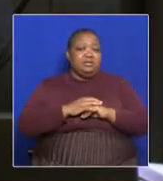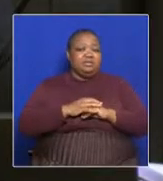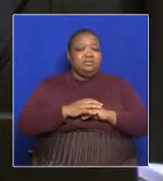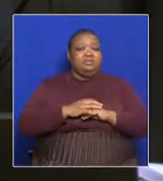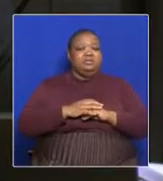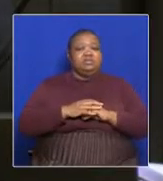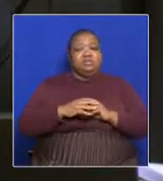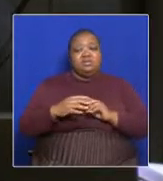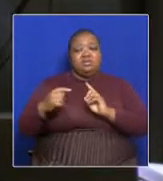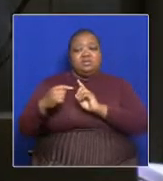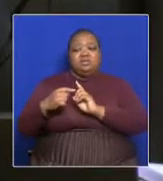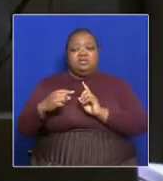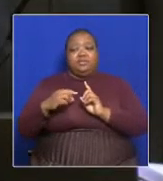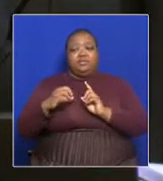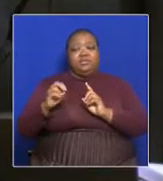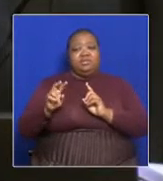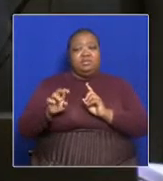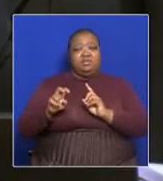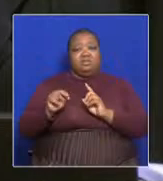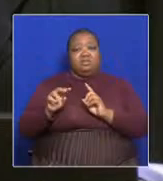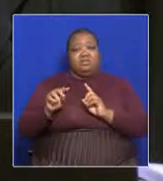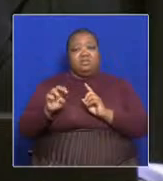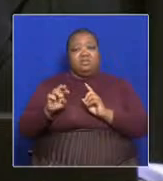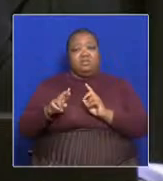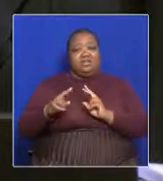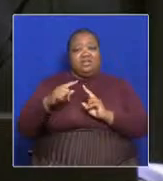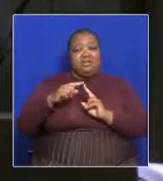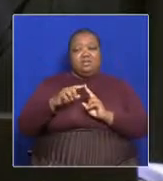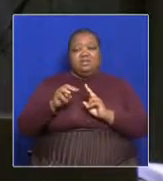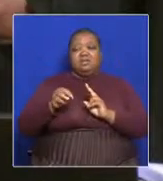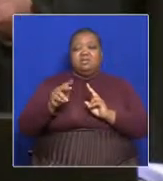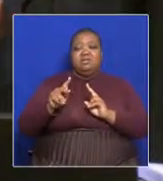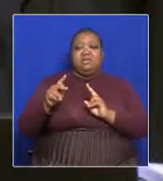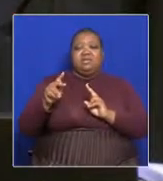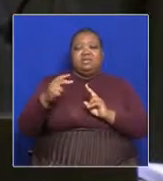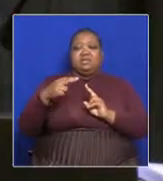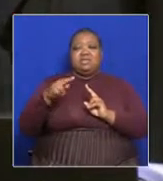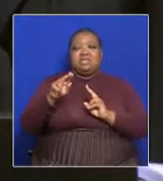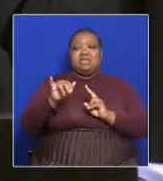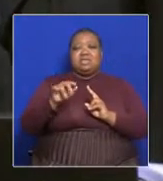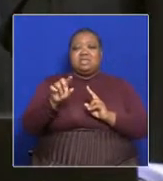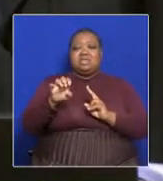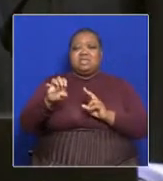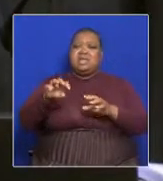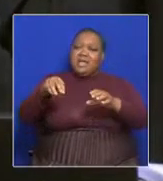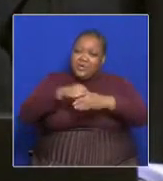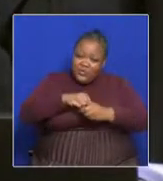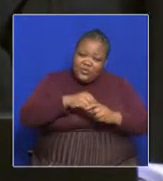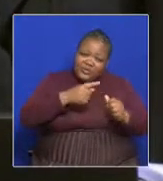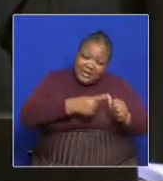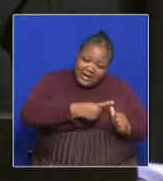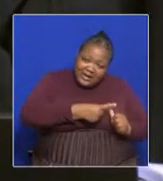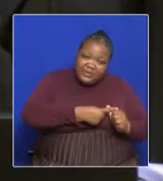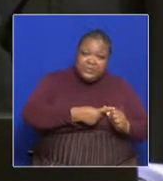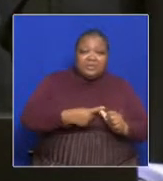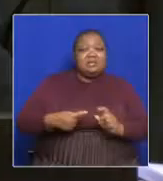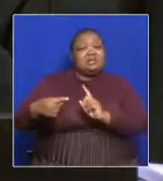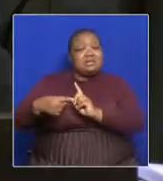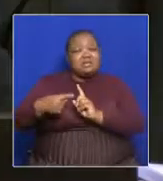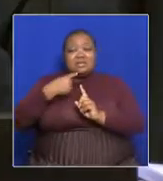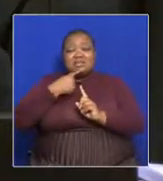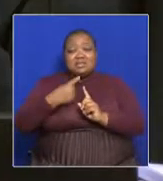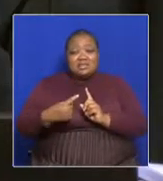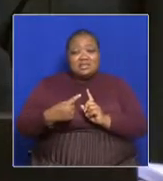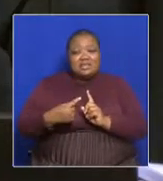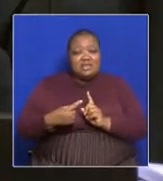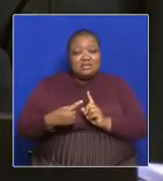Mkhize were involved, were part of the count. And Governor says, in the one statement he says, we